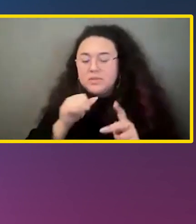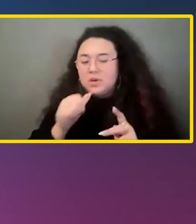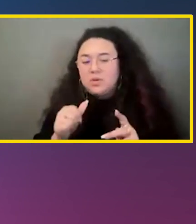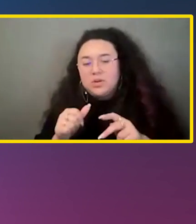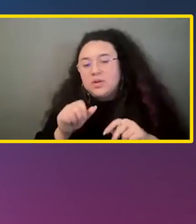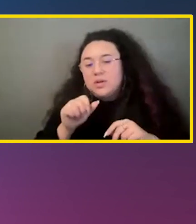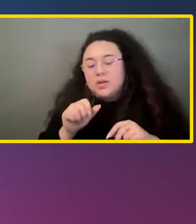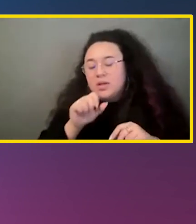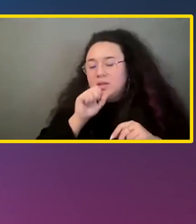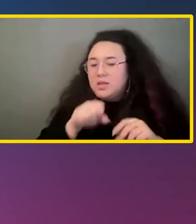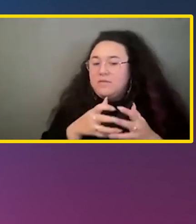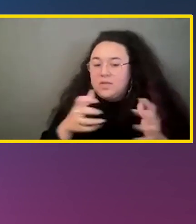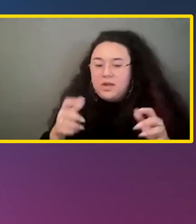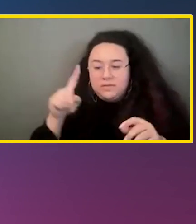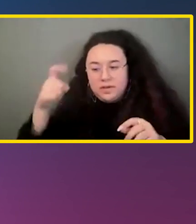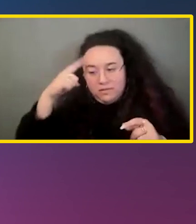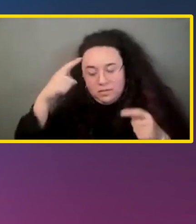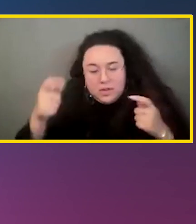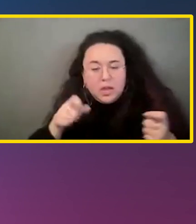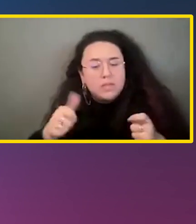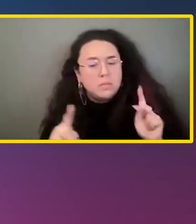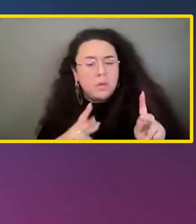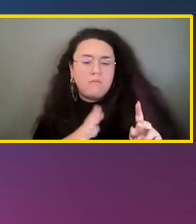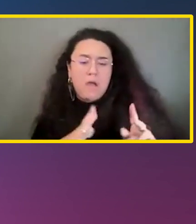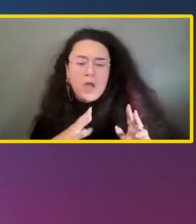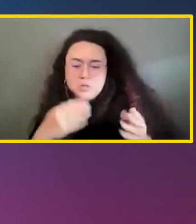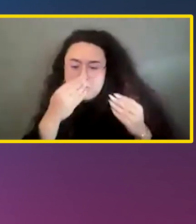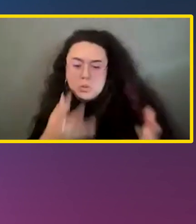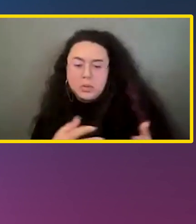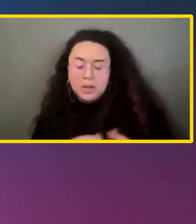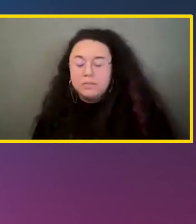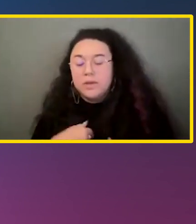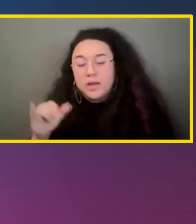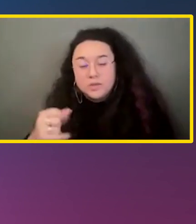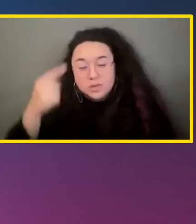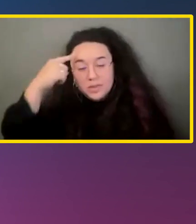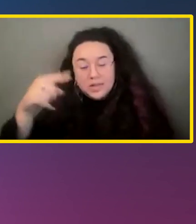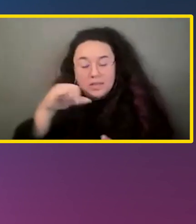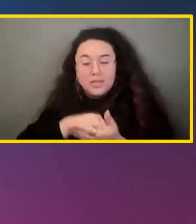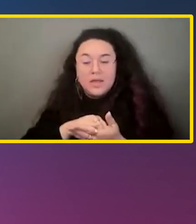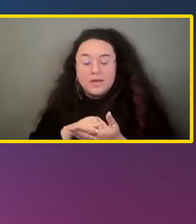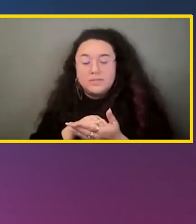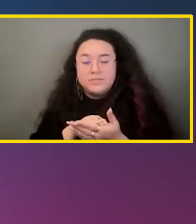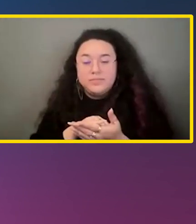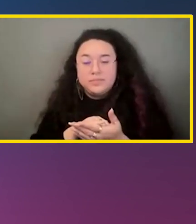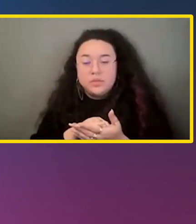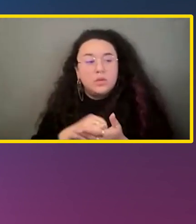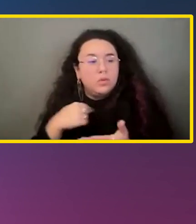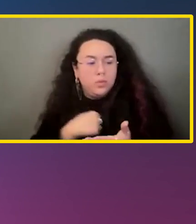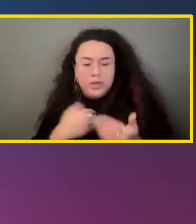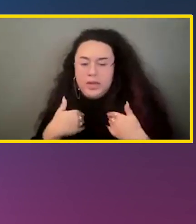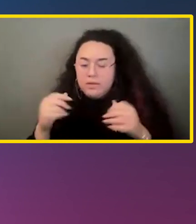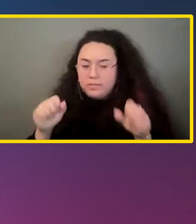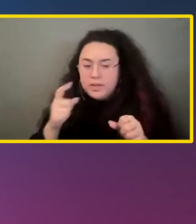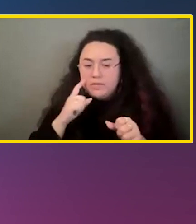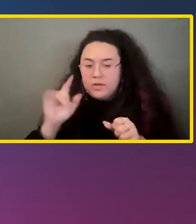lot of government oversight, and a lot of people have no problem with it. But I also think that there is an ability for that. Now, like